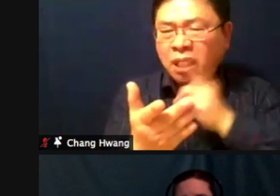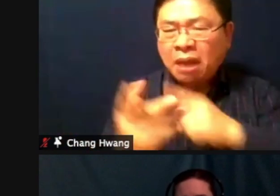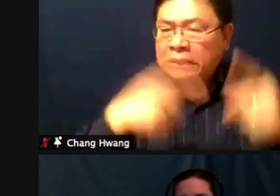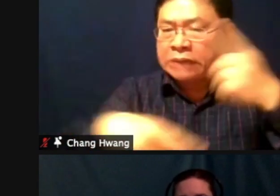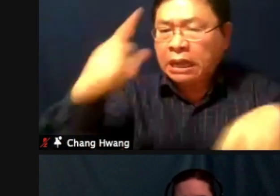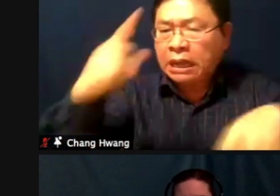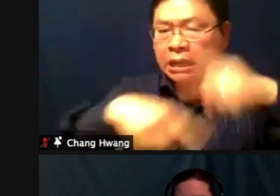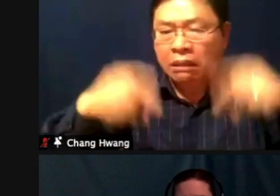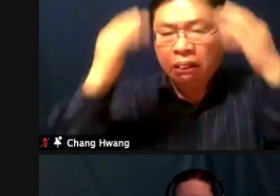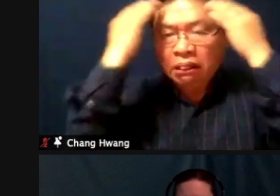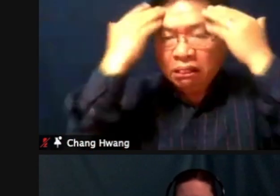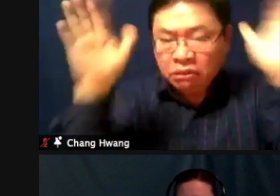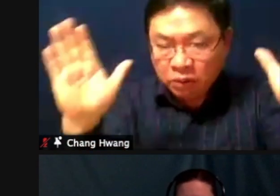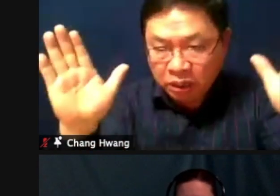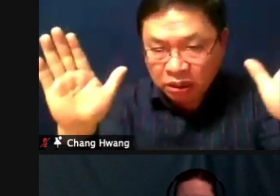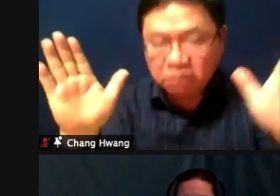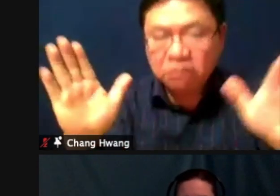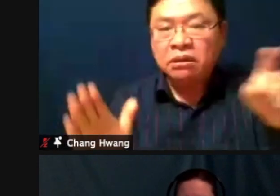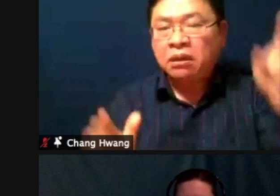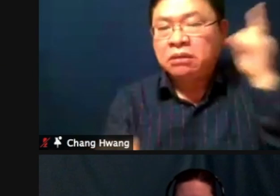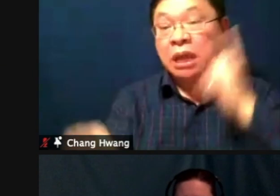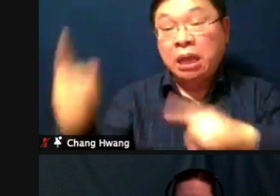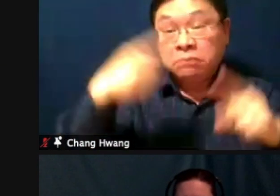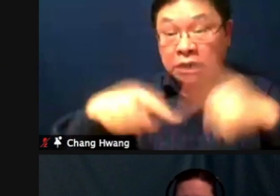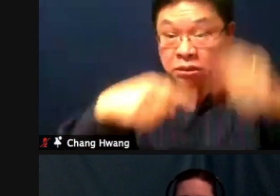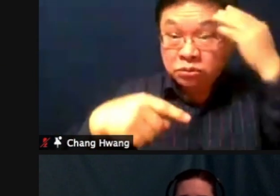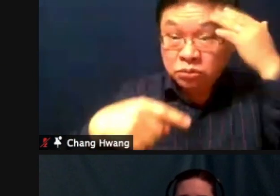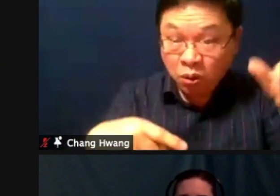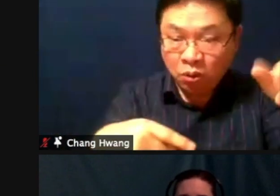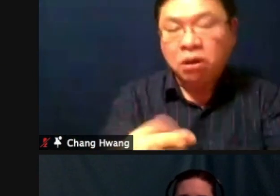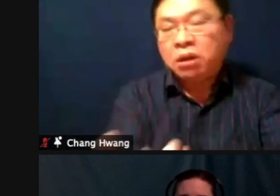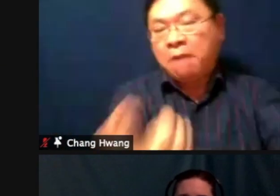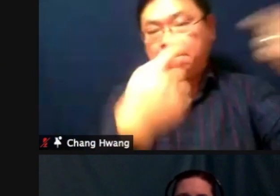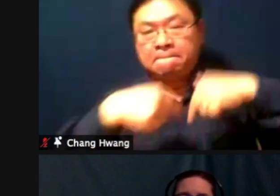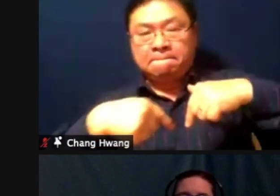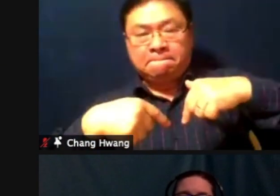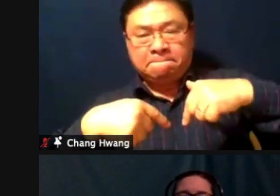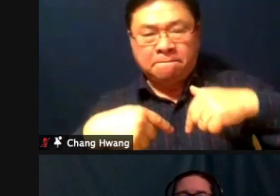for students taking sign language through this program.